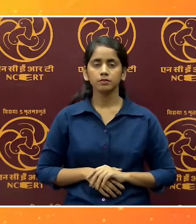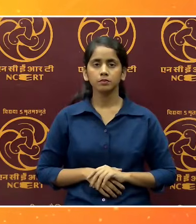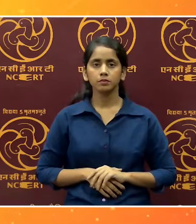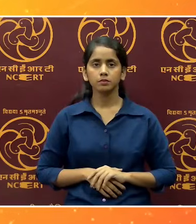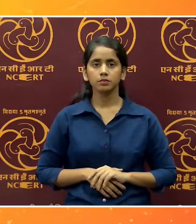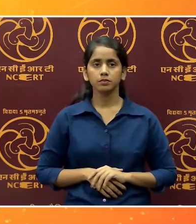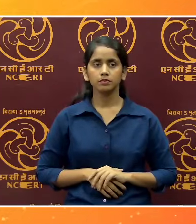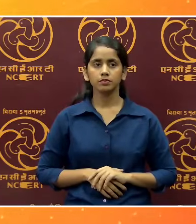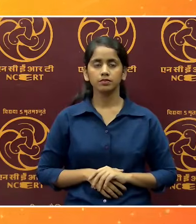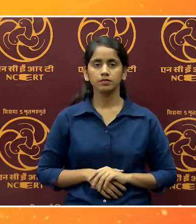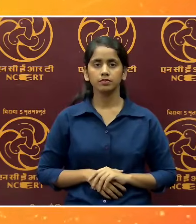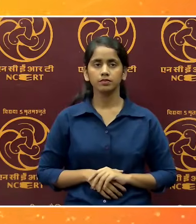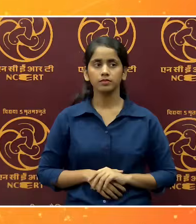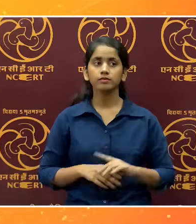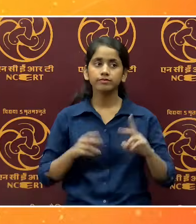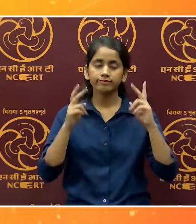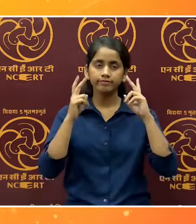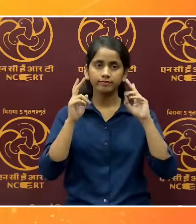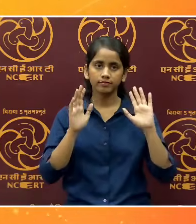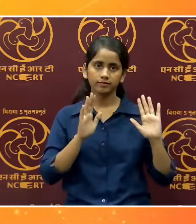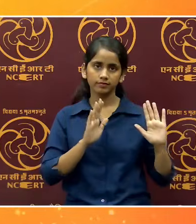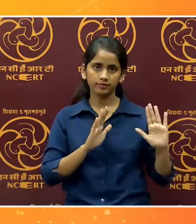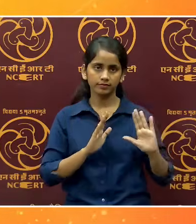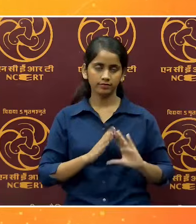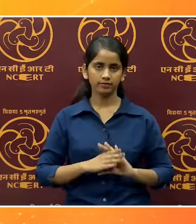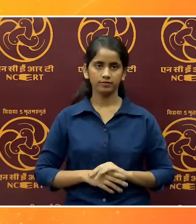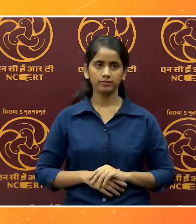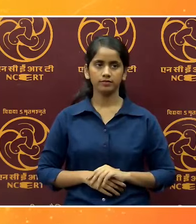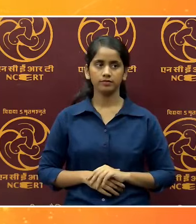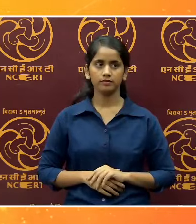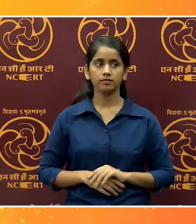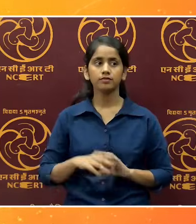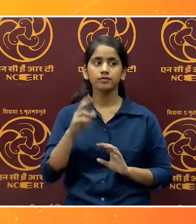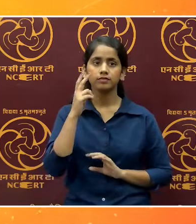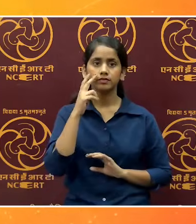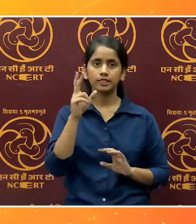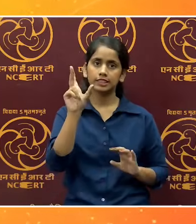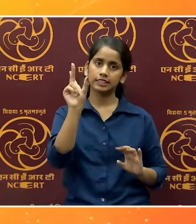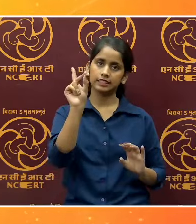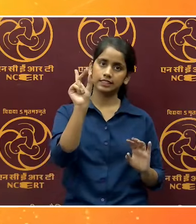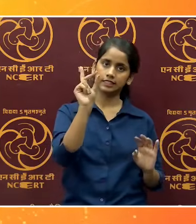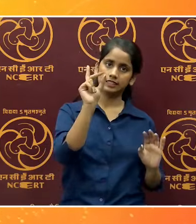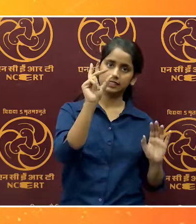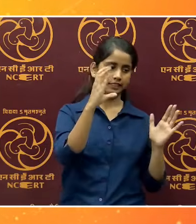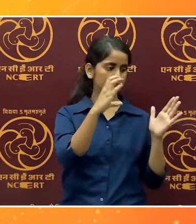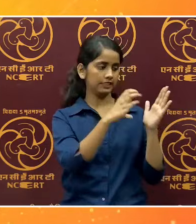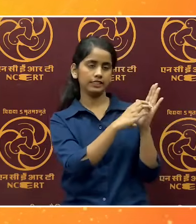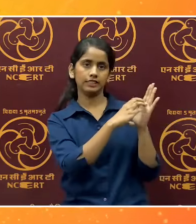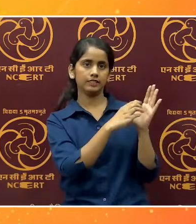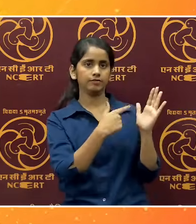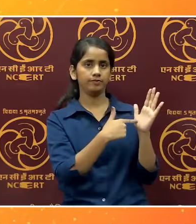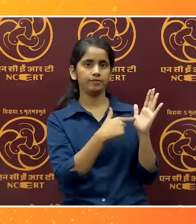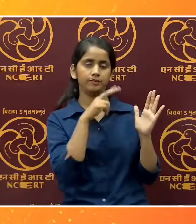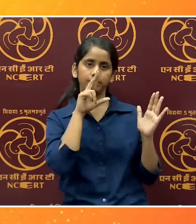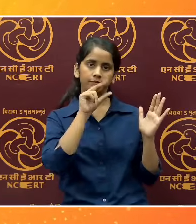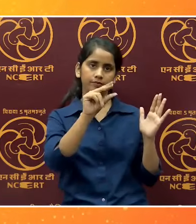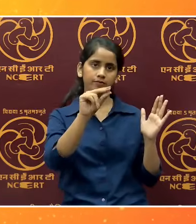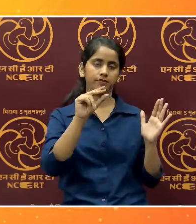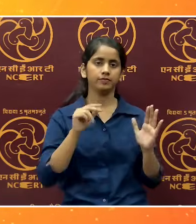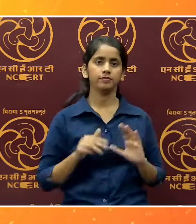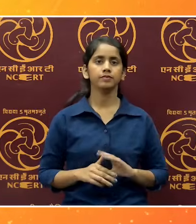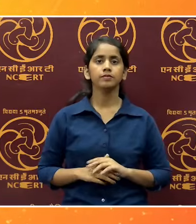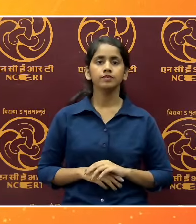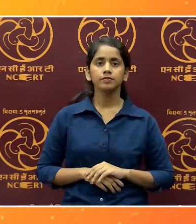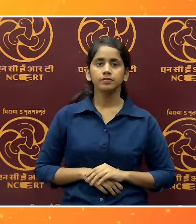So, let me take you further with the poem now. I sit in ponds and in the rain, or hop about in